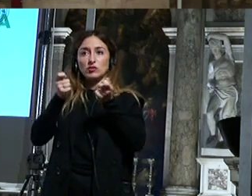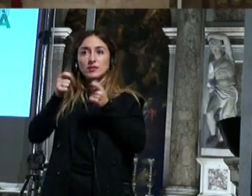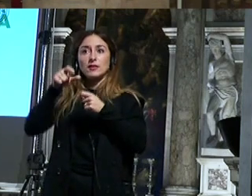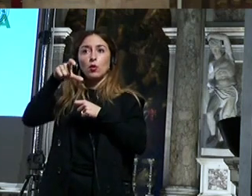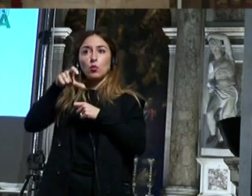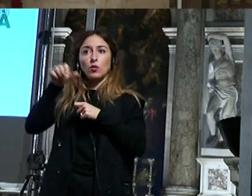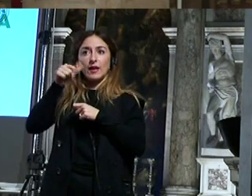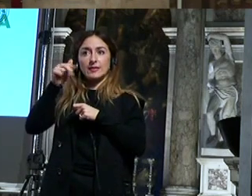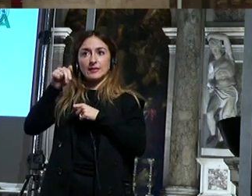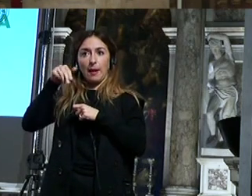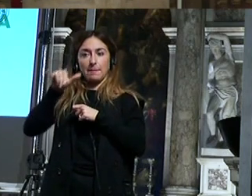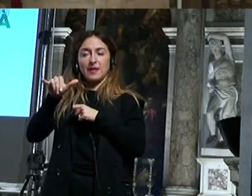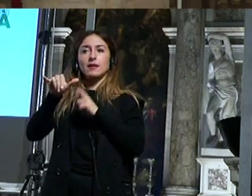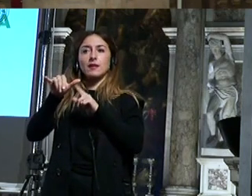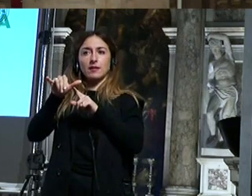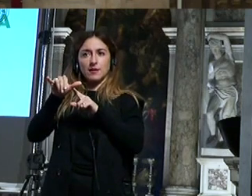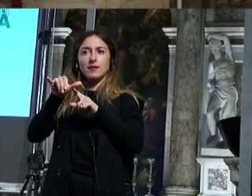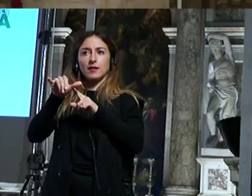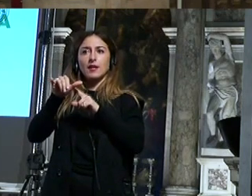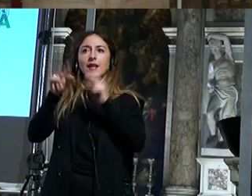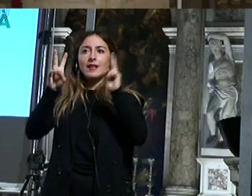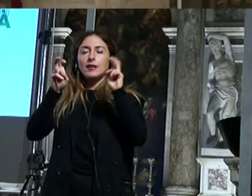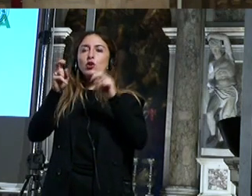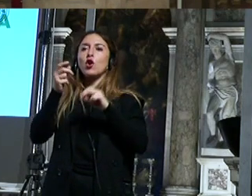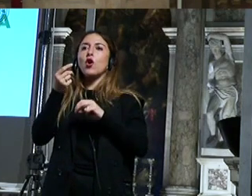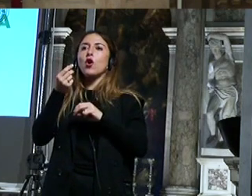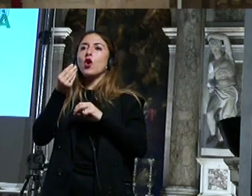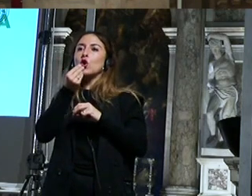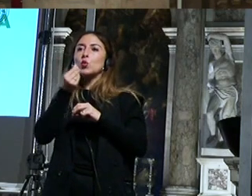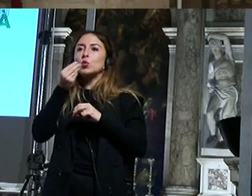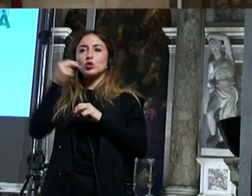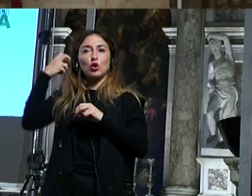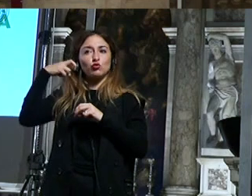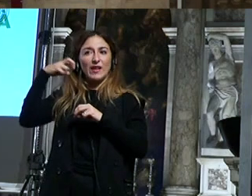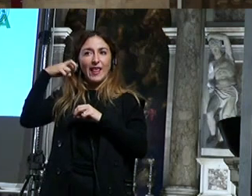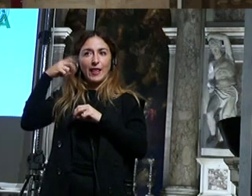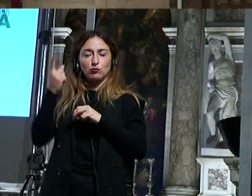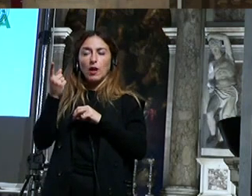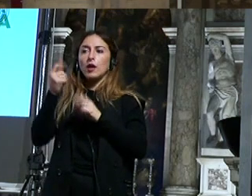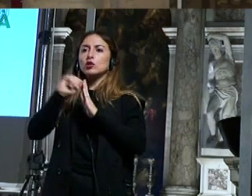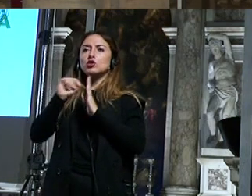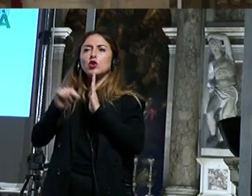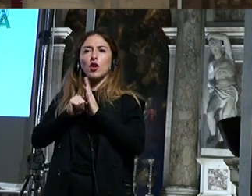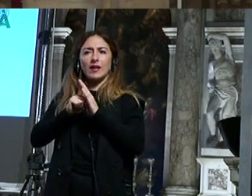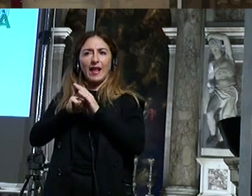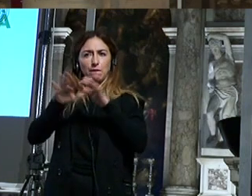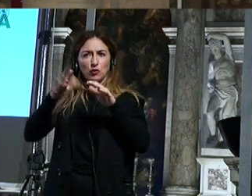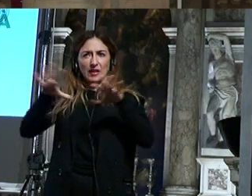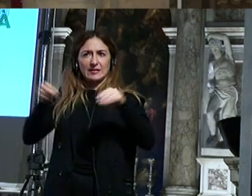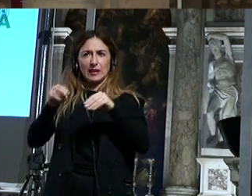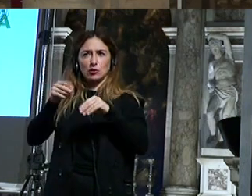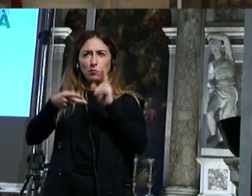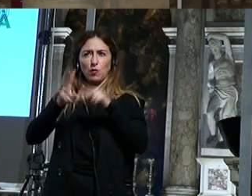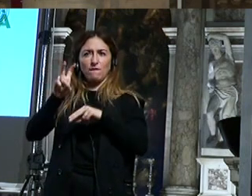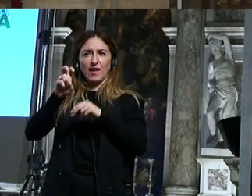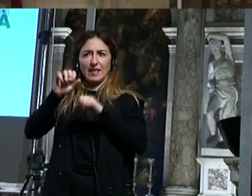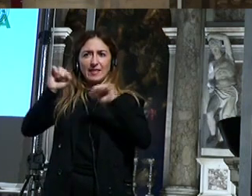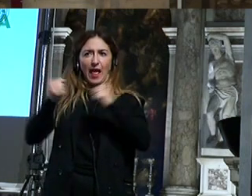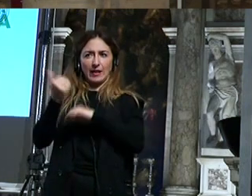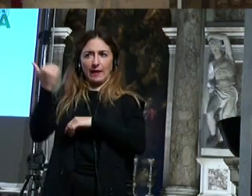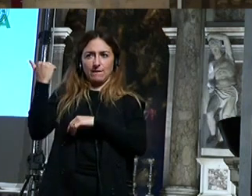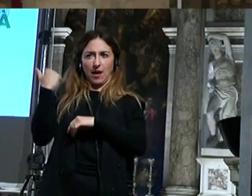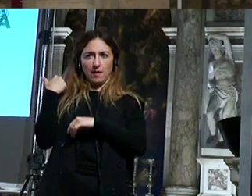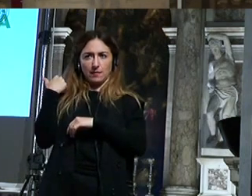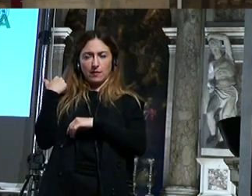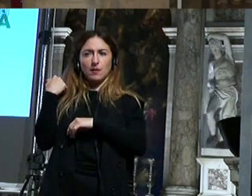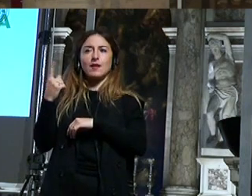this story probably started more than 20 years ago in my head, because that's when I saw the film for the first time. This is an extraordinary film.